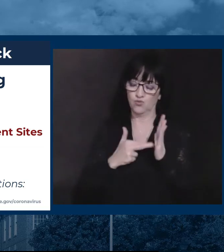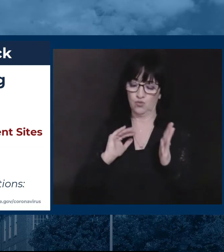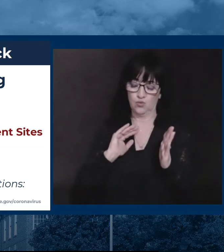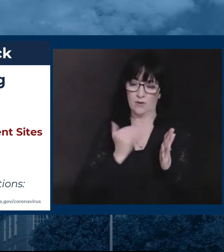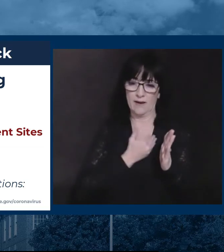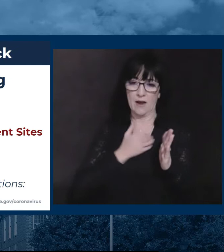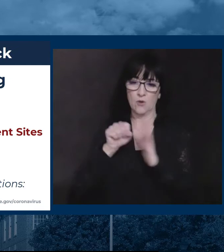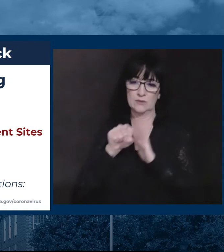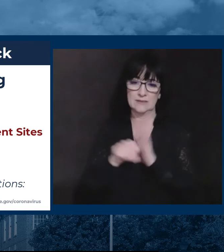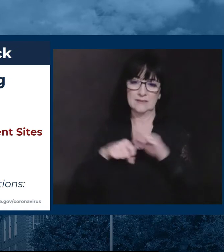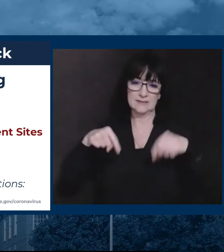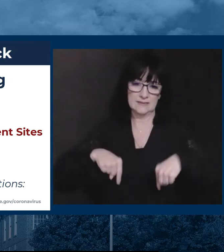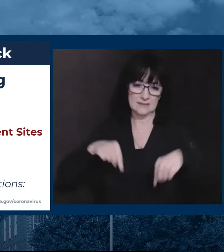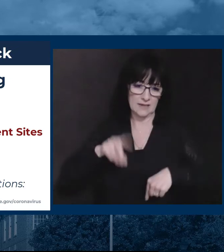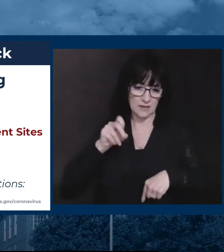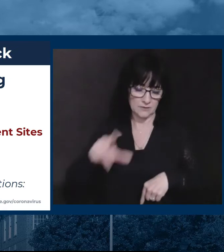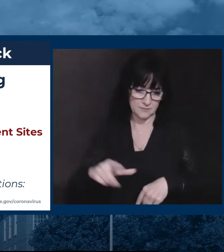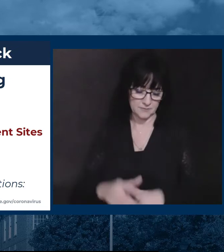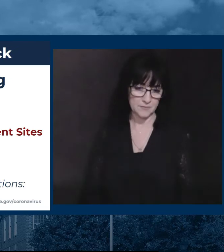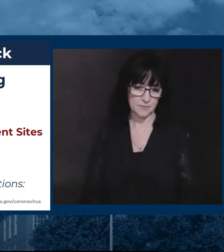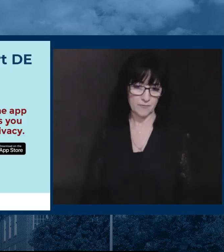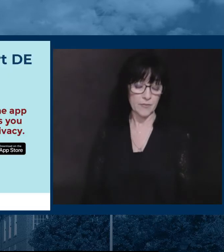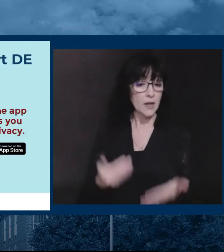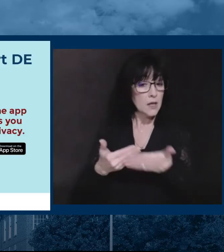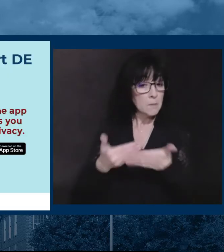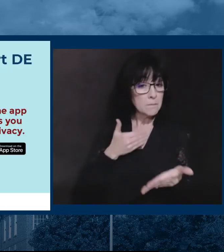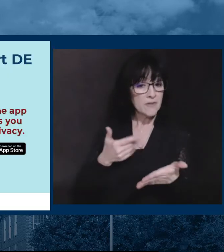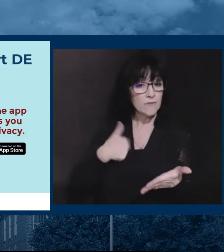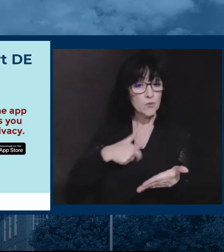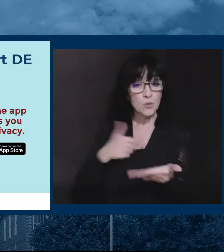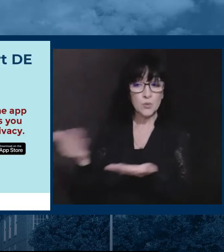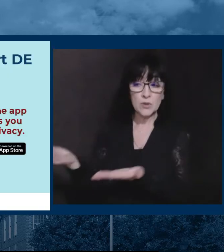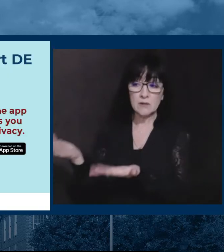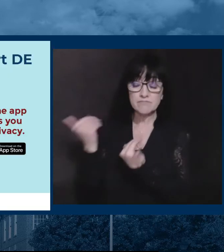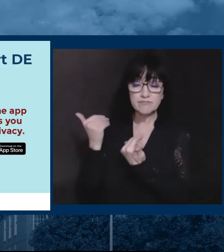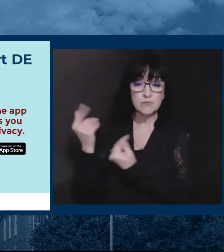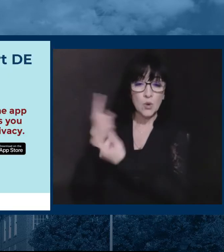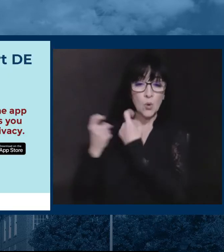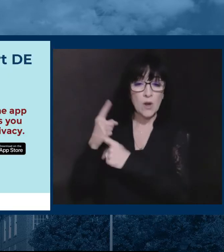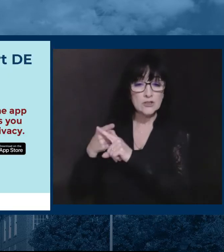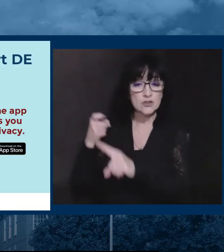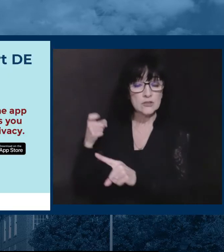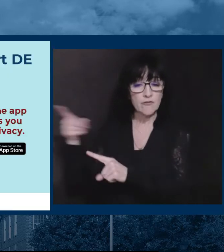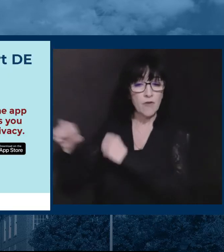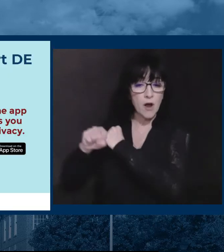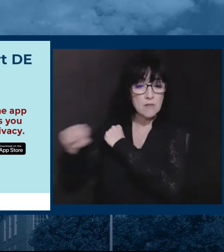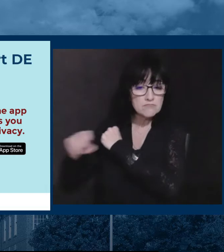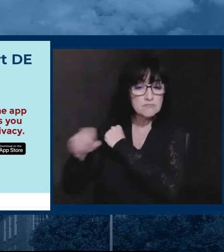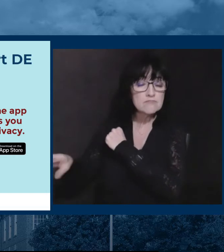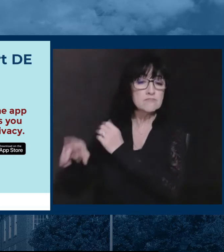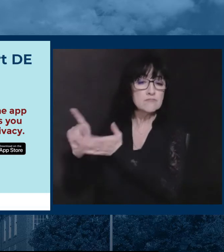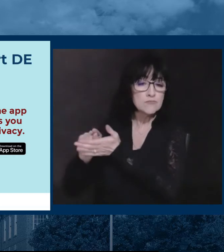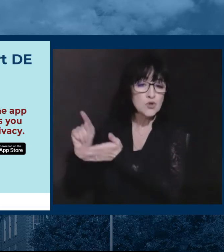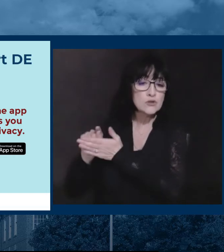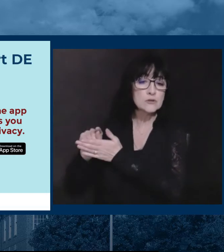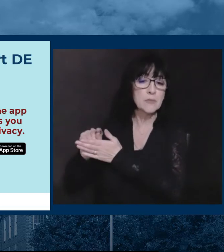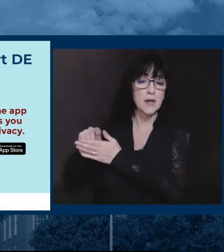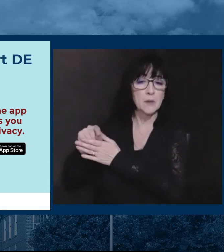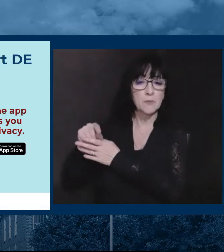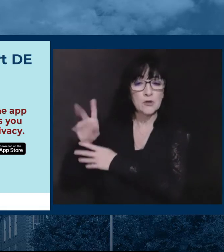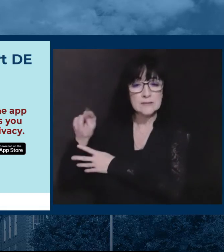us again, about the COVID alert app that you can put on your phone. It does, I